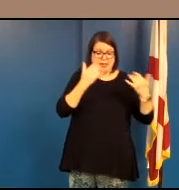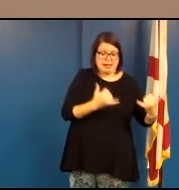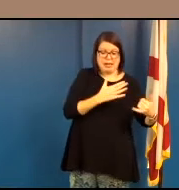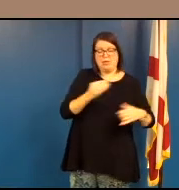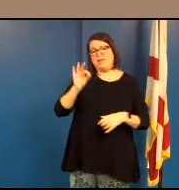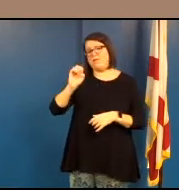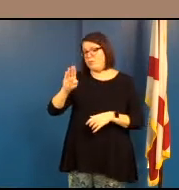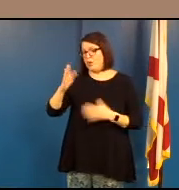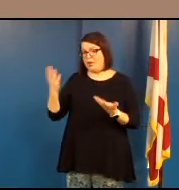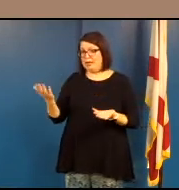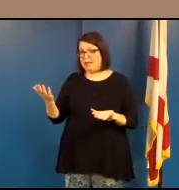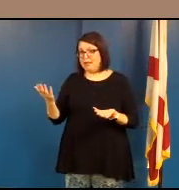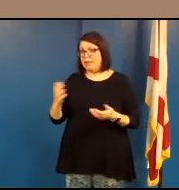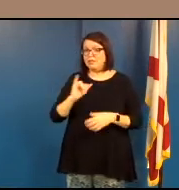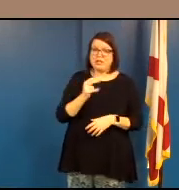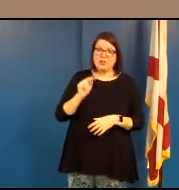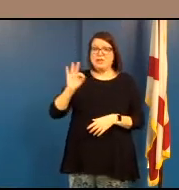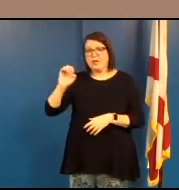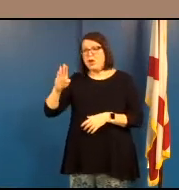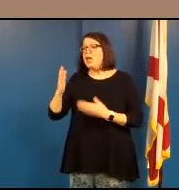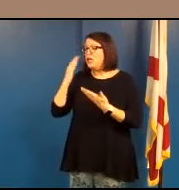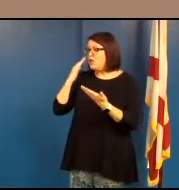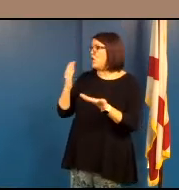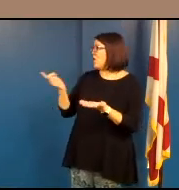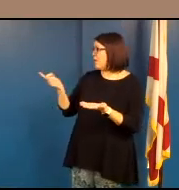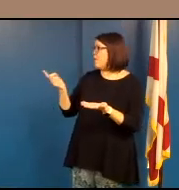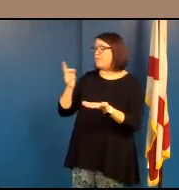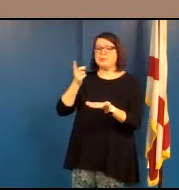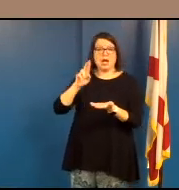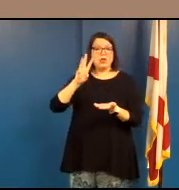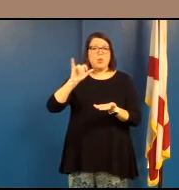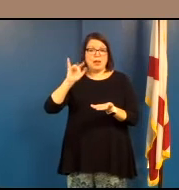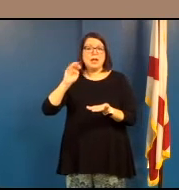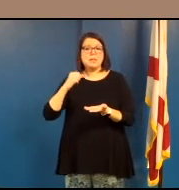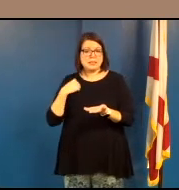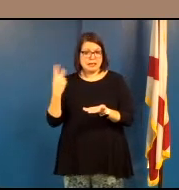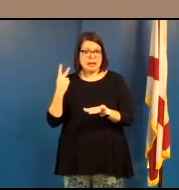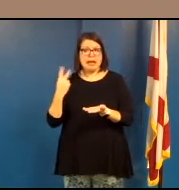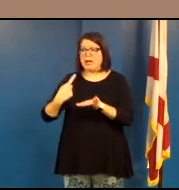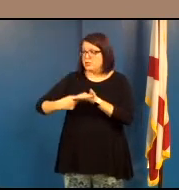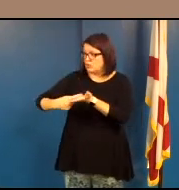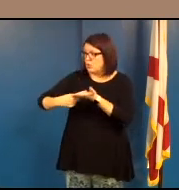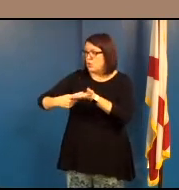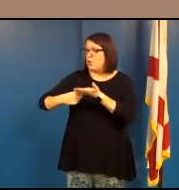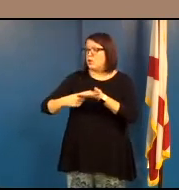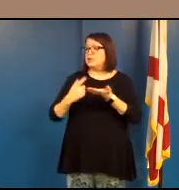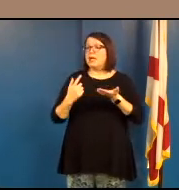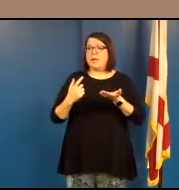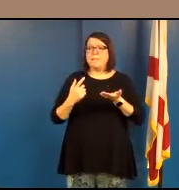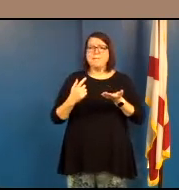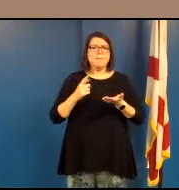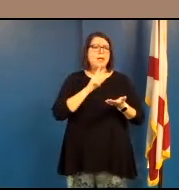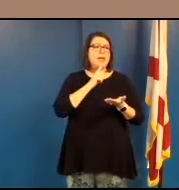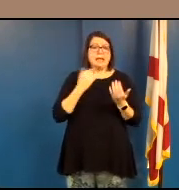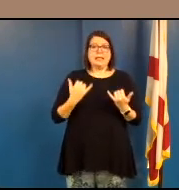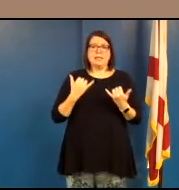and Aaron and I, we've talked, and, you know, we'll come back in next month and we can talk a little bit more about our strategic plans for next session, because at this point,